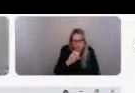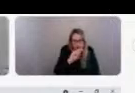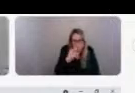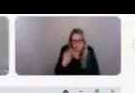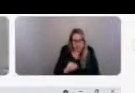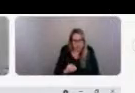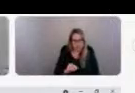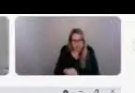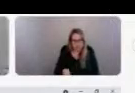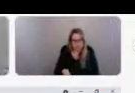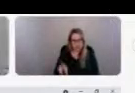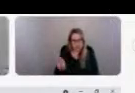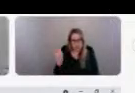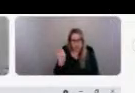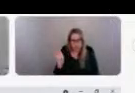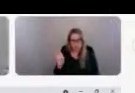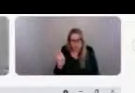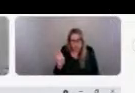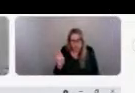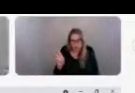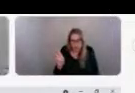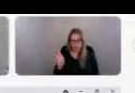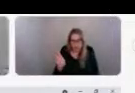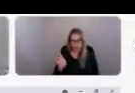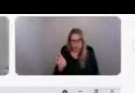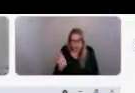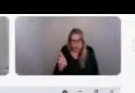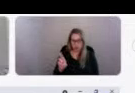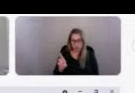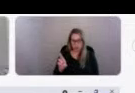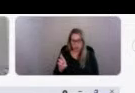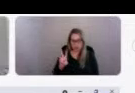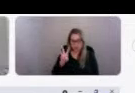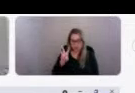and republicans at 654.97